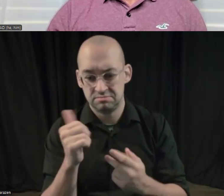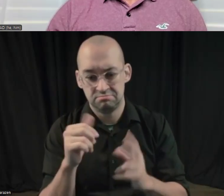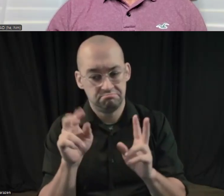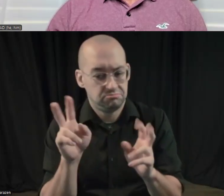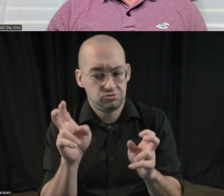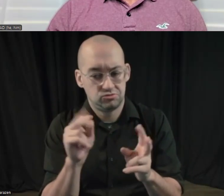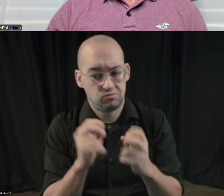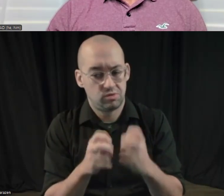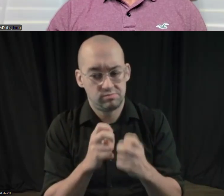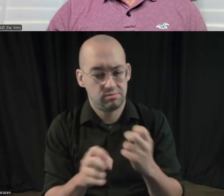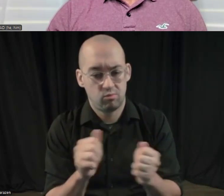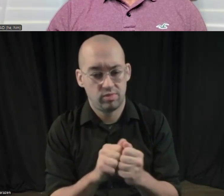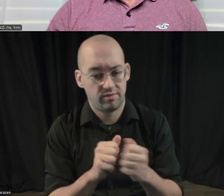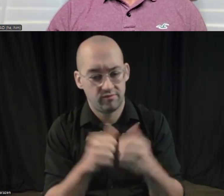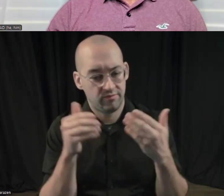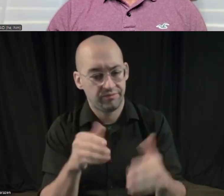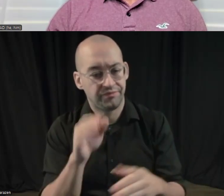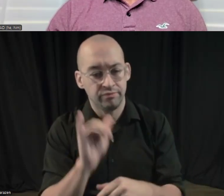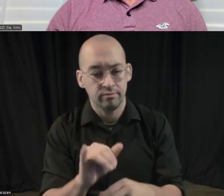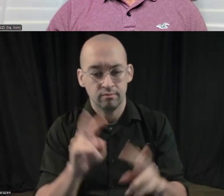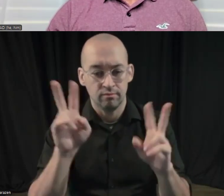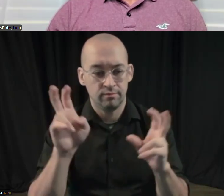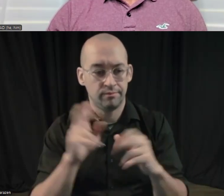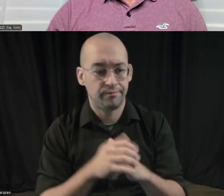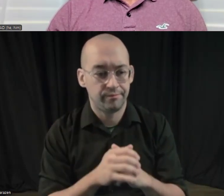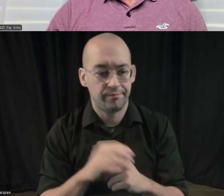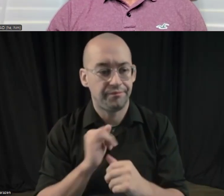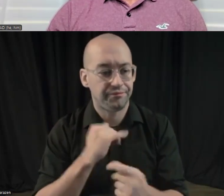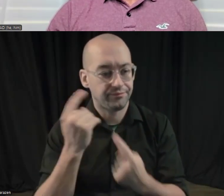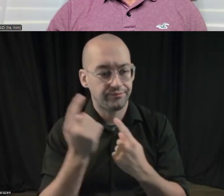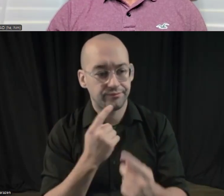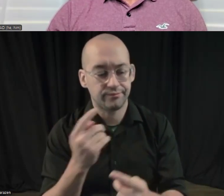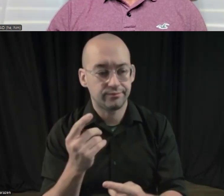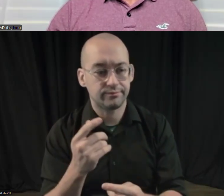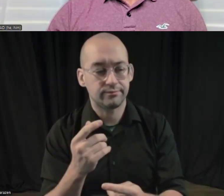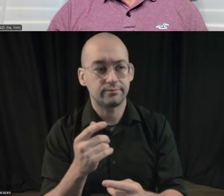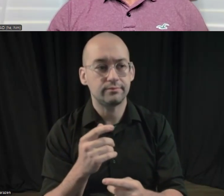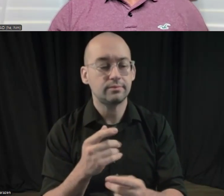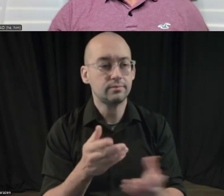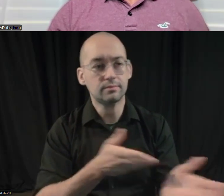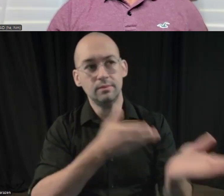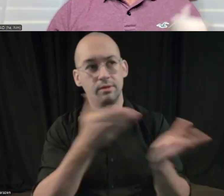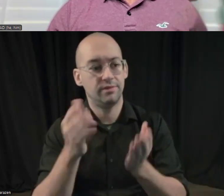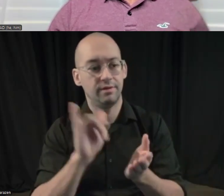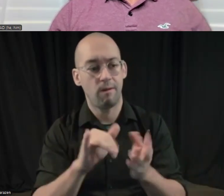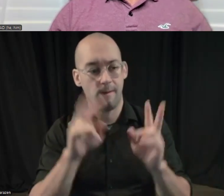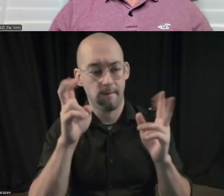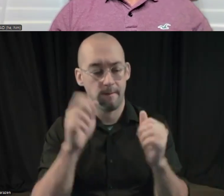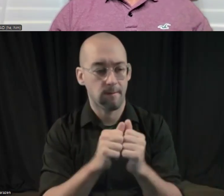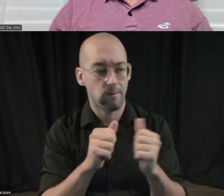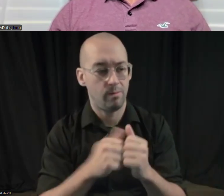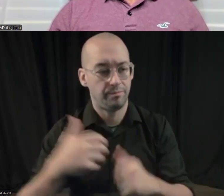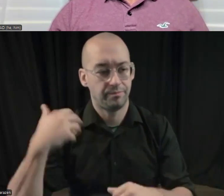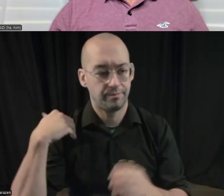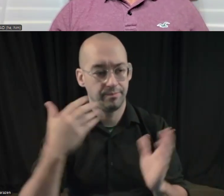would be a great space. And I think our missing that issue in the master plan was